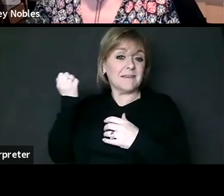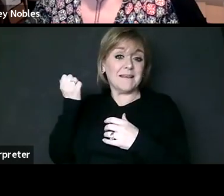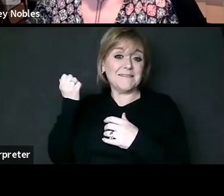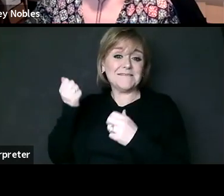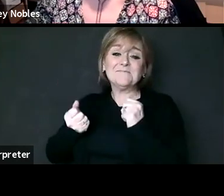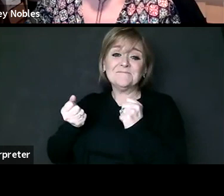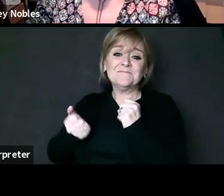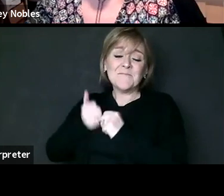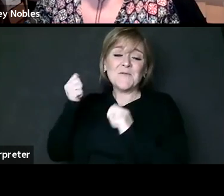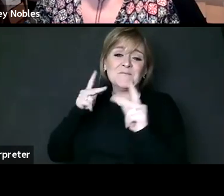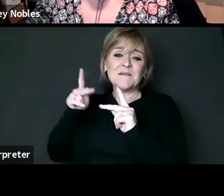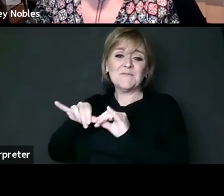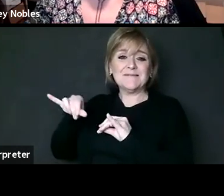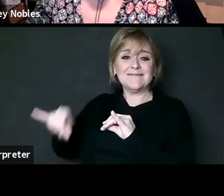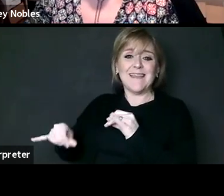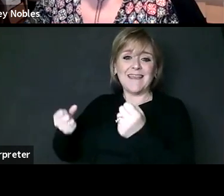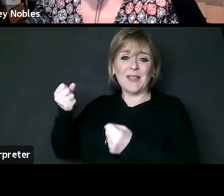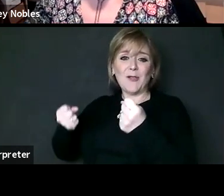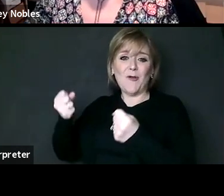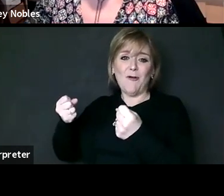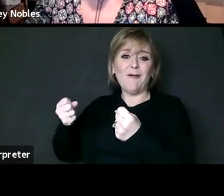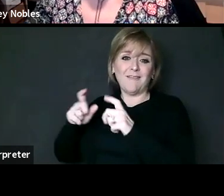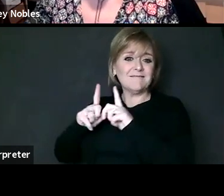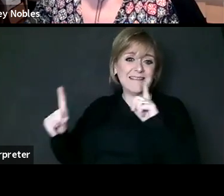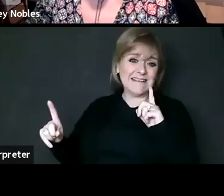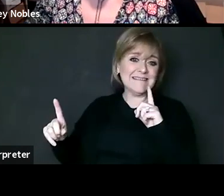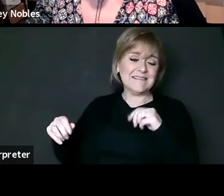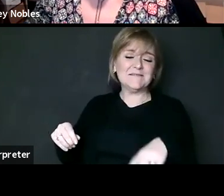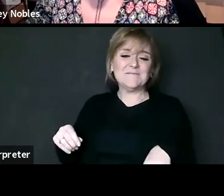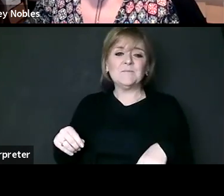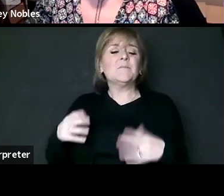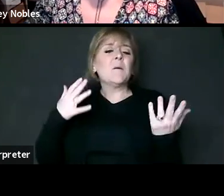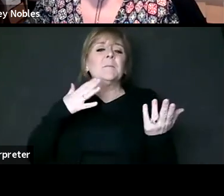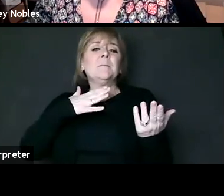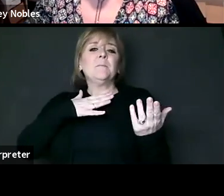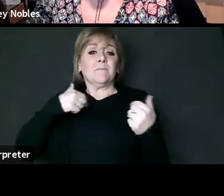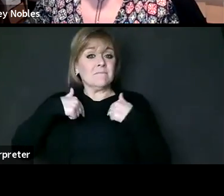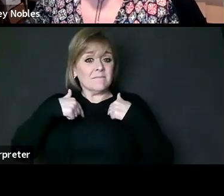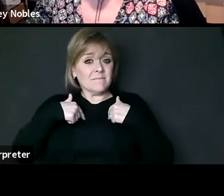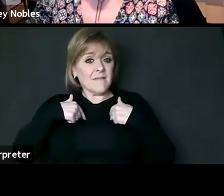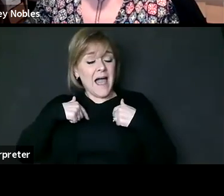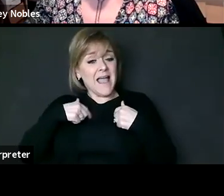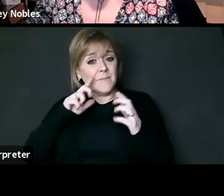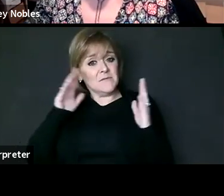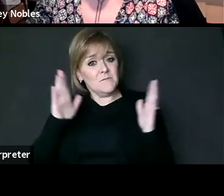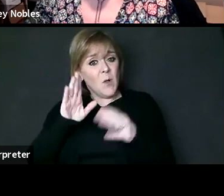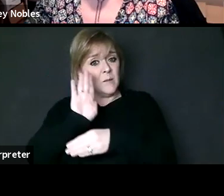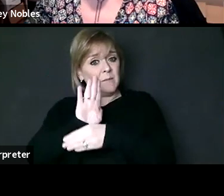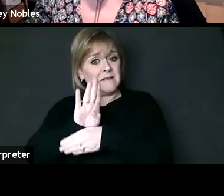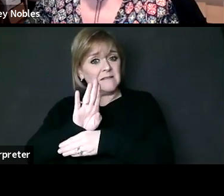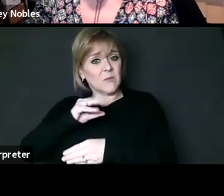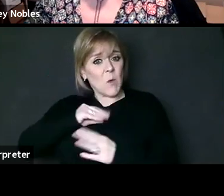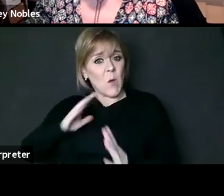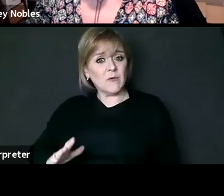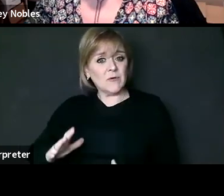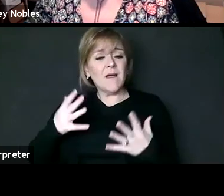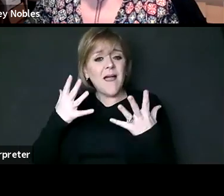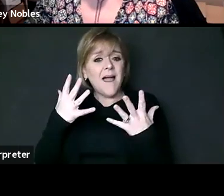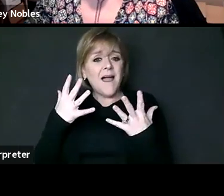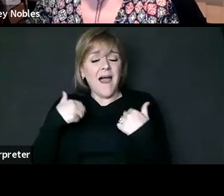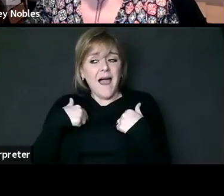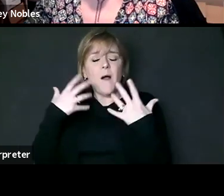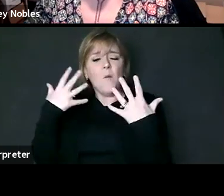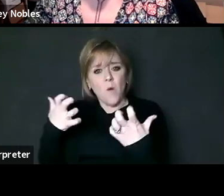social distancing. But here's my position. I'm a small business person myself. I want to get our small